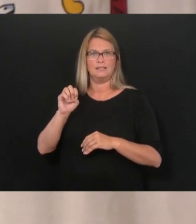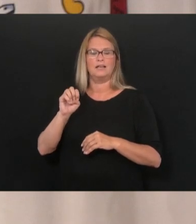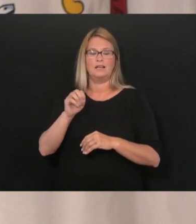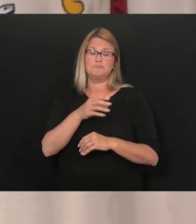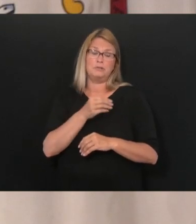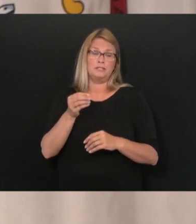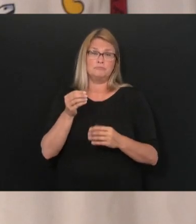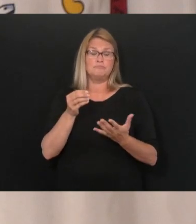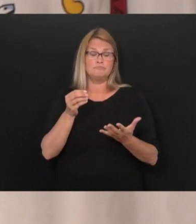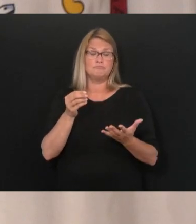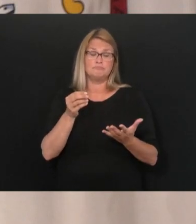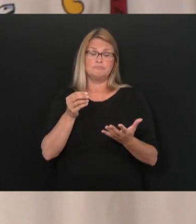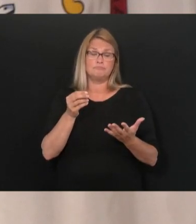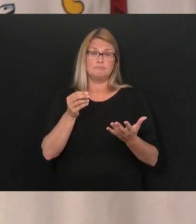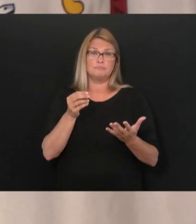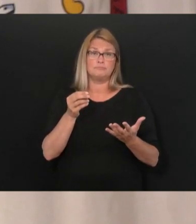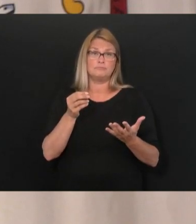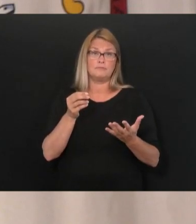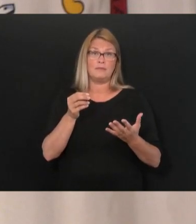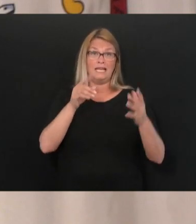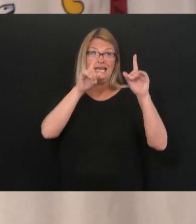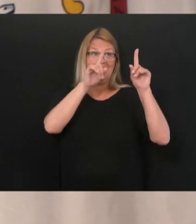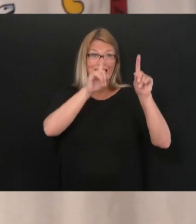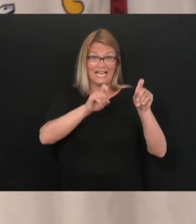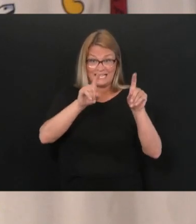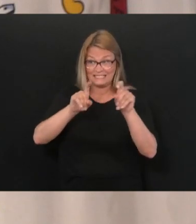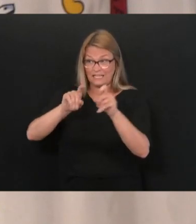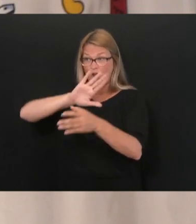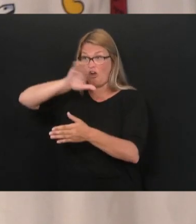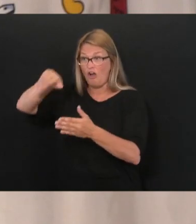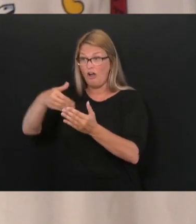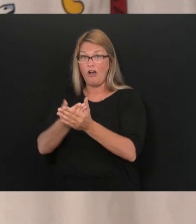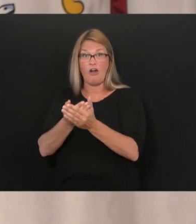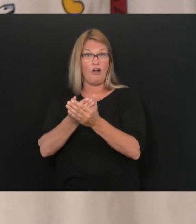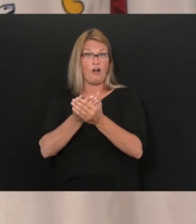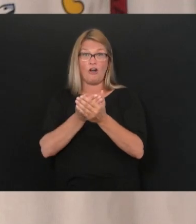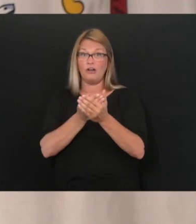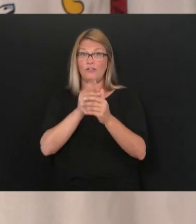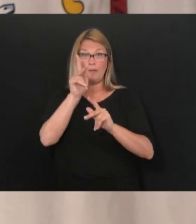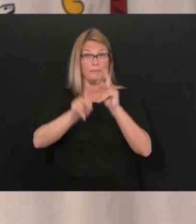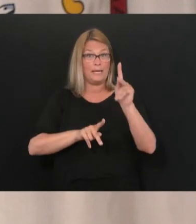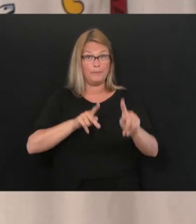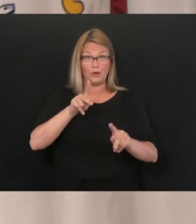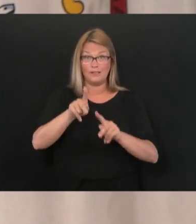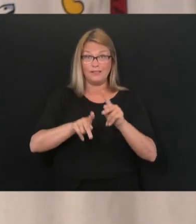said, by testing everyone all around everywhere, we have